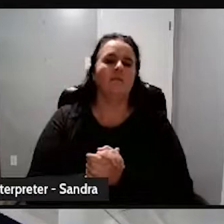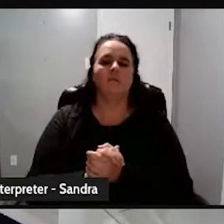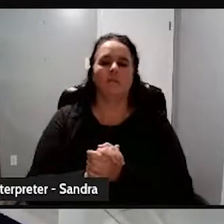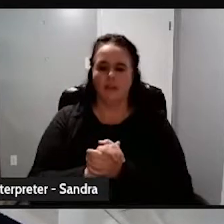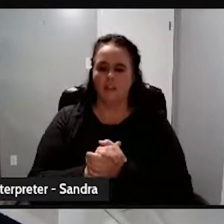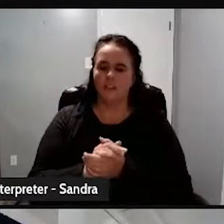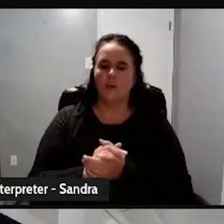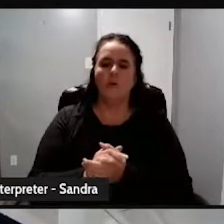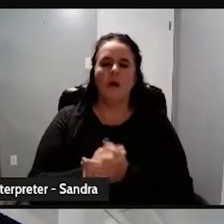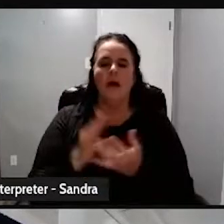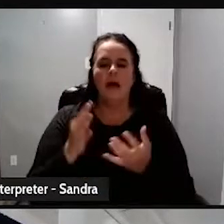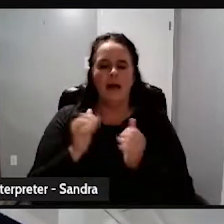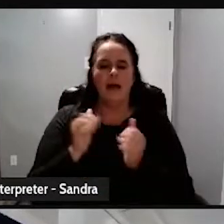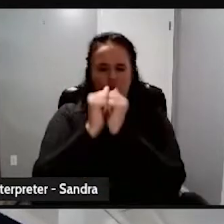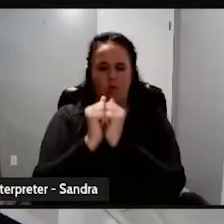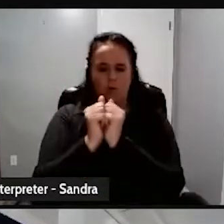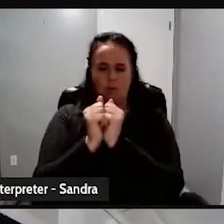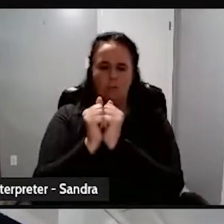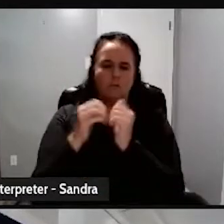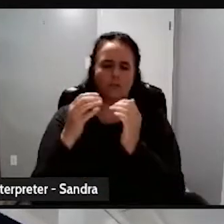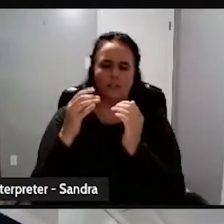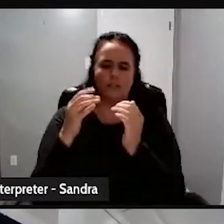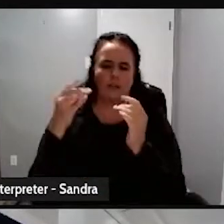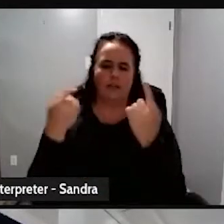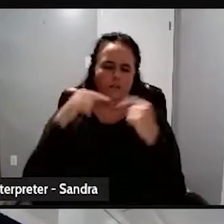and have the brain